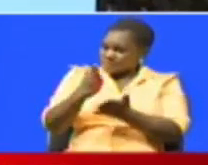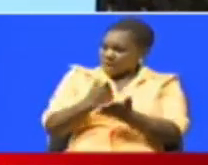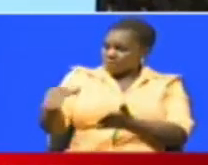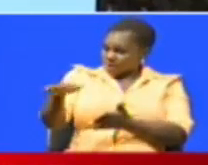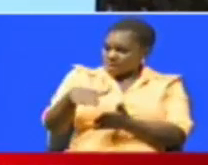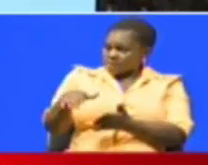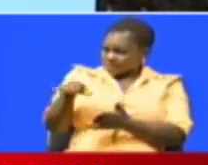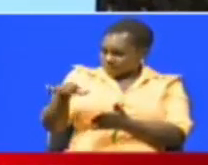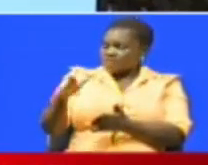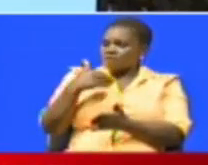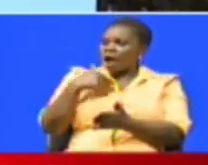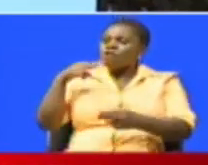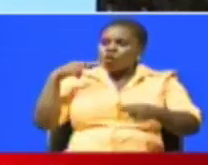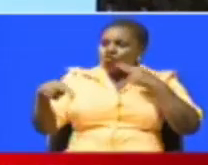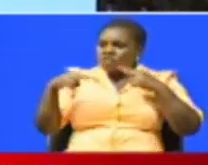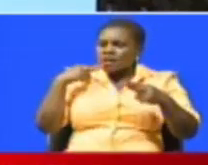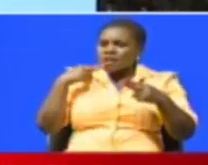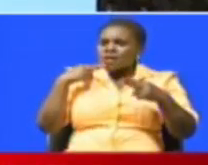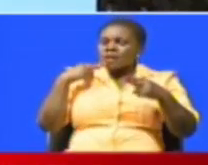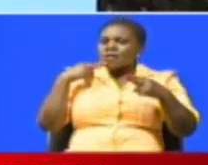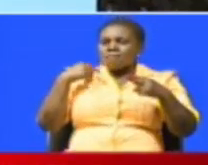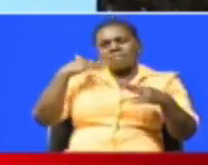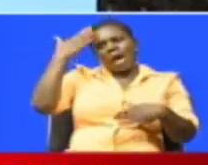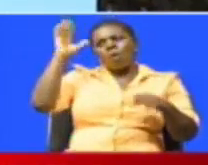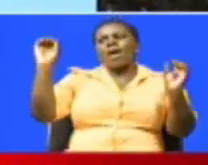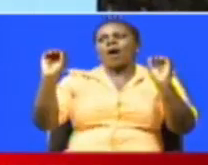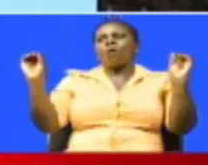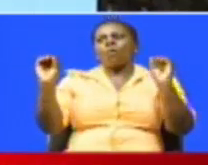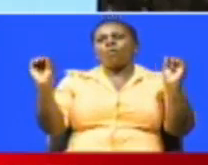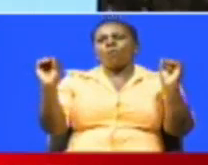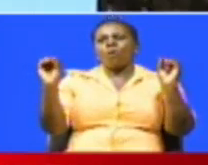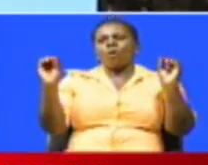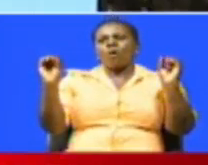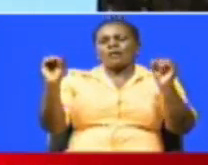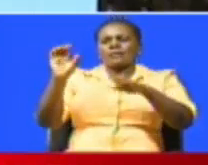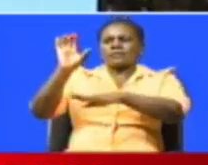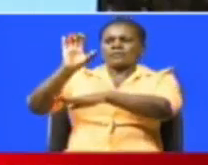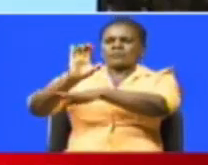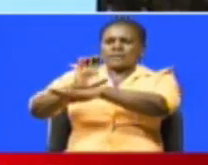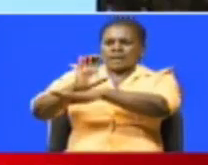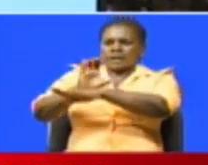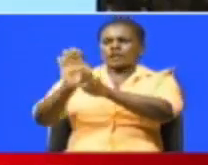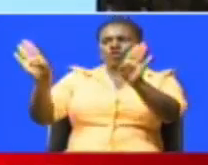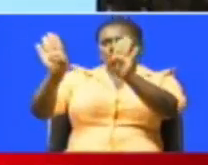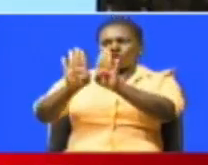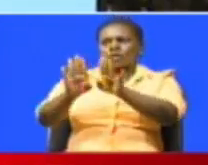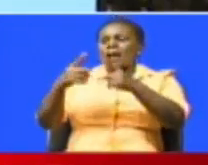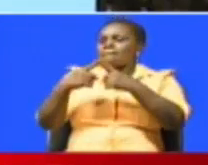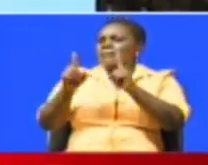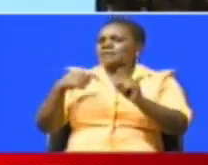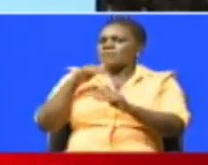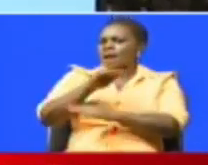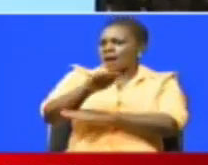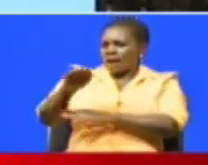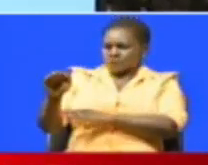areas where these people are, the evangelicals, I was not aware that evangelicals have said that, but I would like to ask